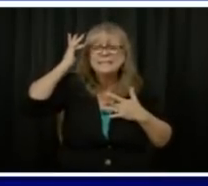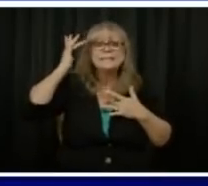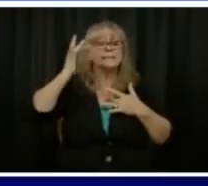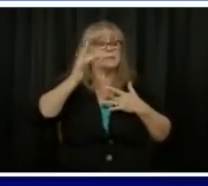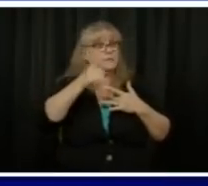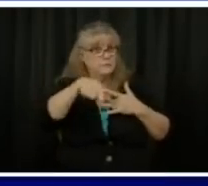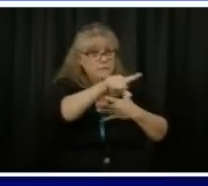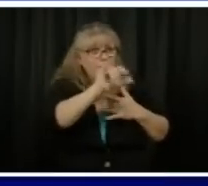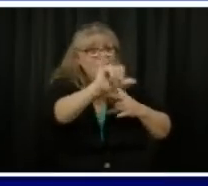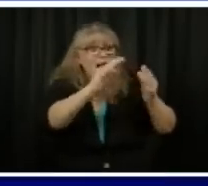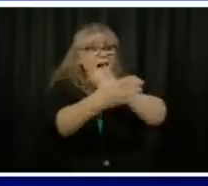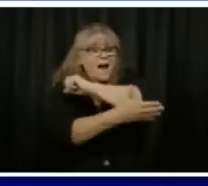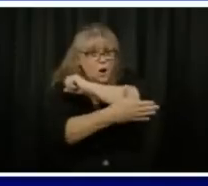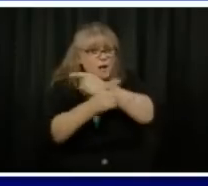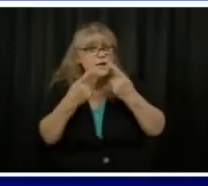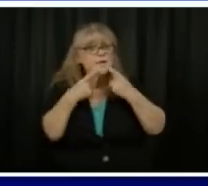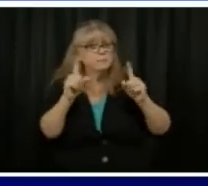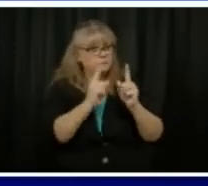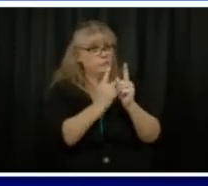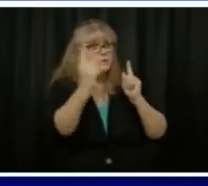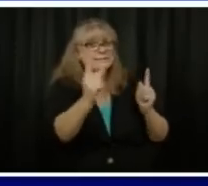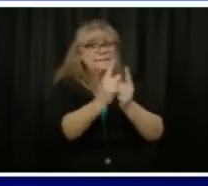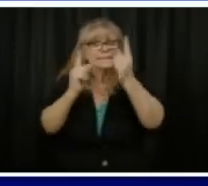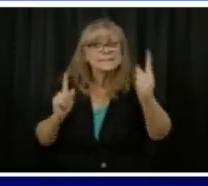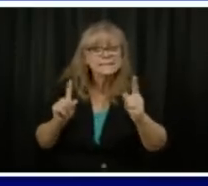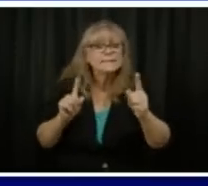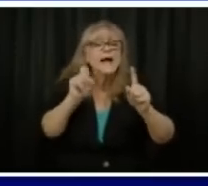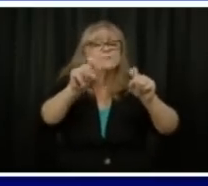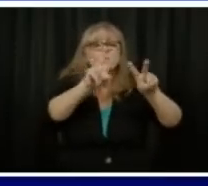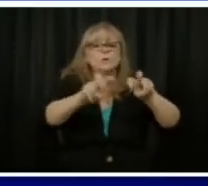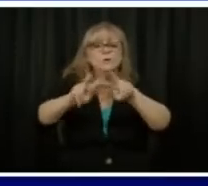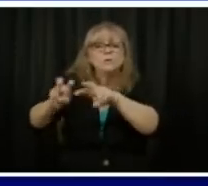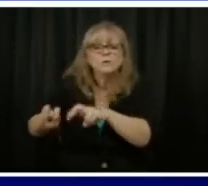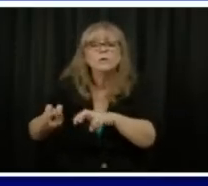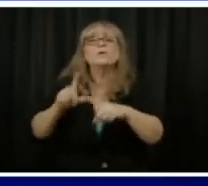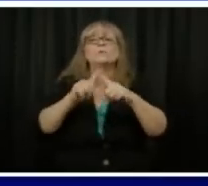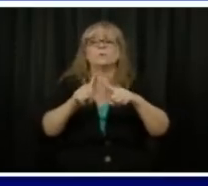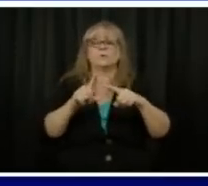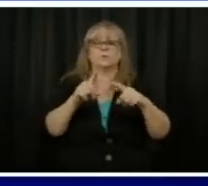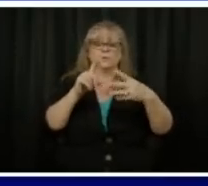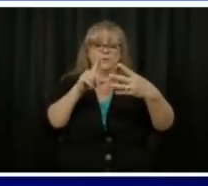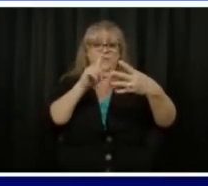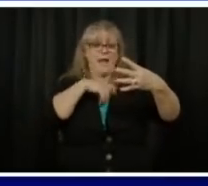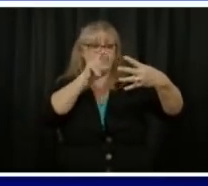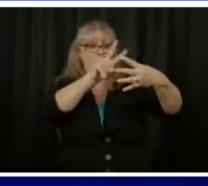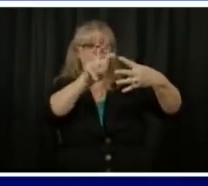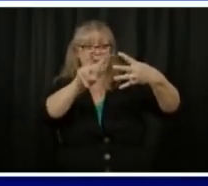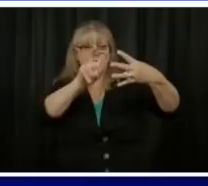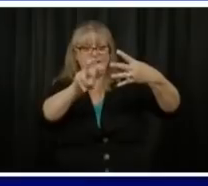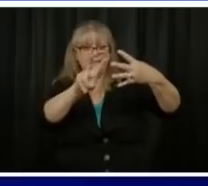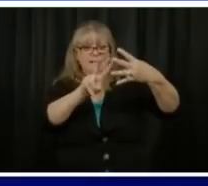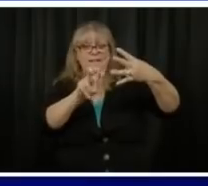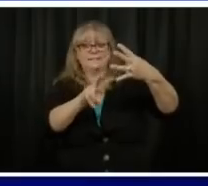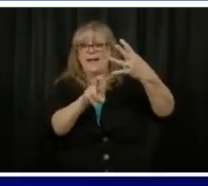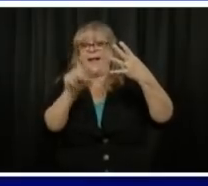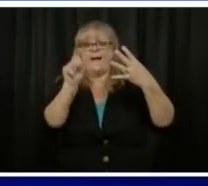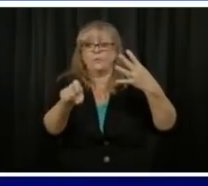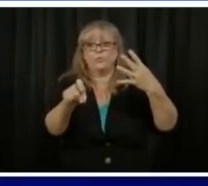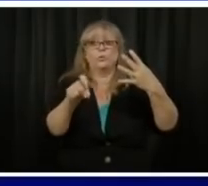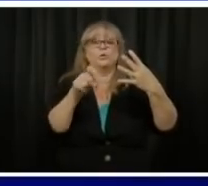Our early warning system has begun to blink red in a few areas, so this is something that we are